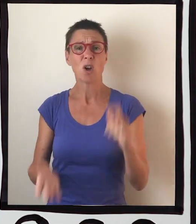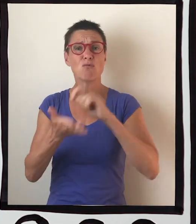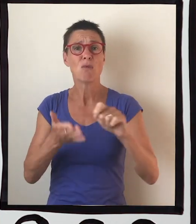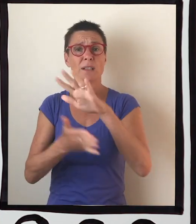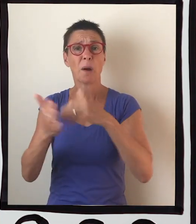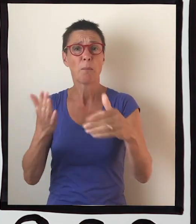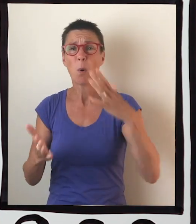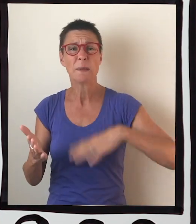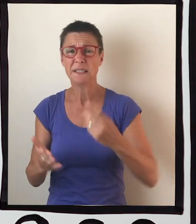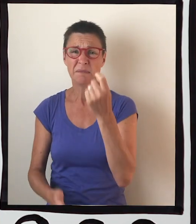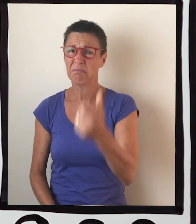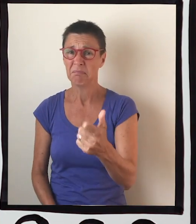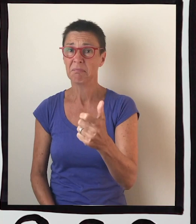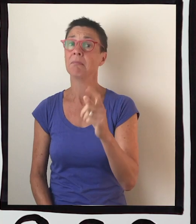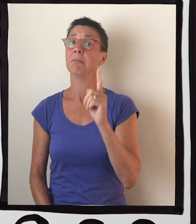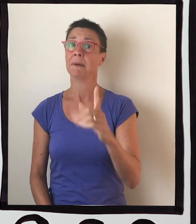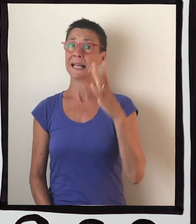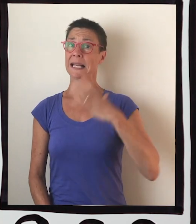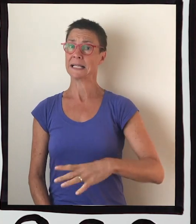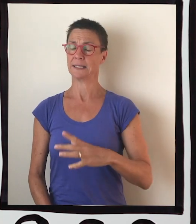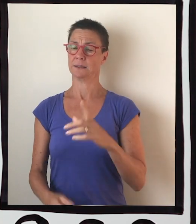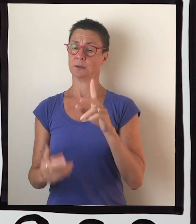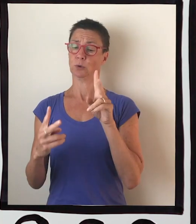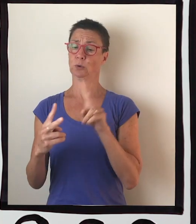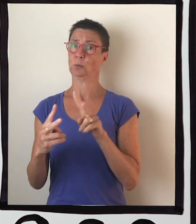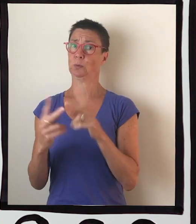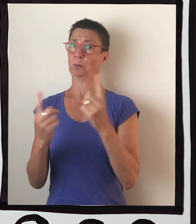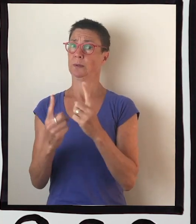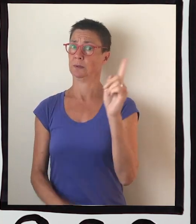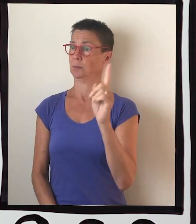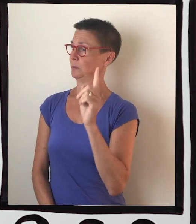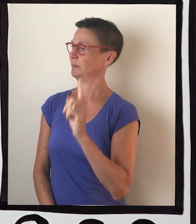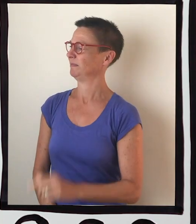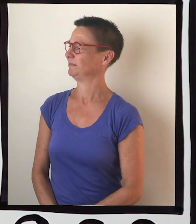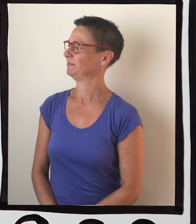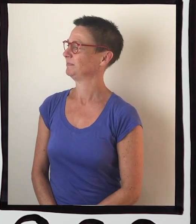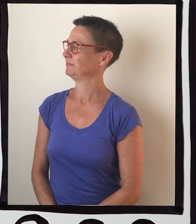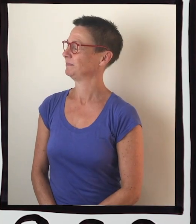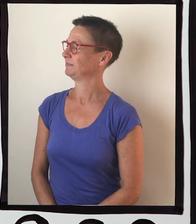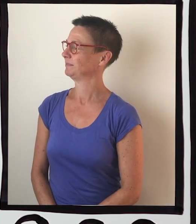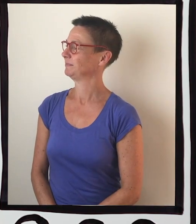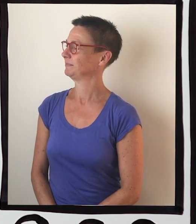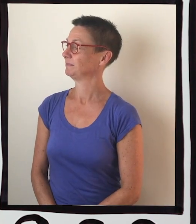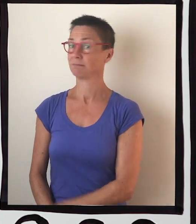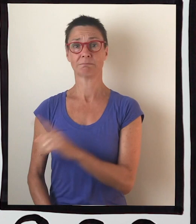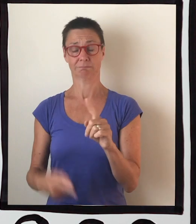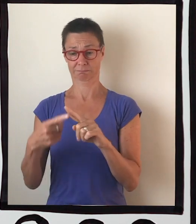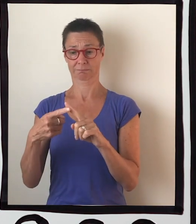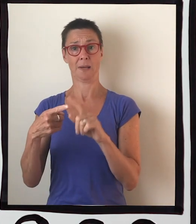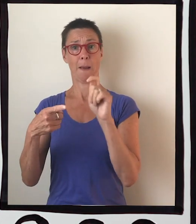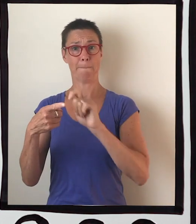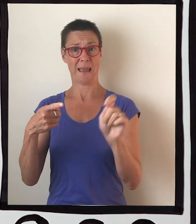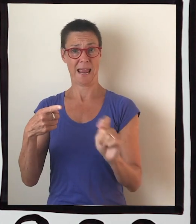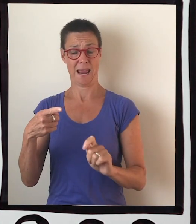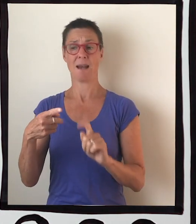Now, to write a poem you don't need very much, but we need the materials list. Okay, materials list coming up. Here we go.